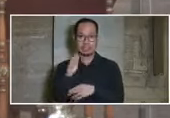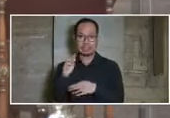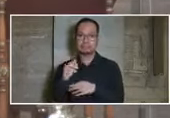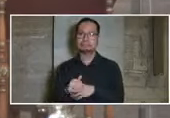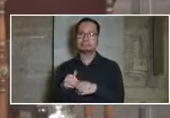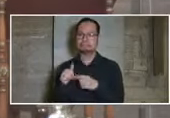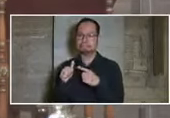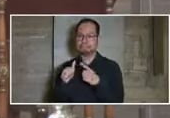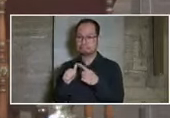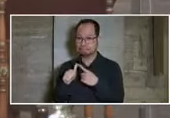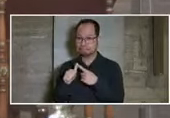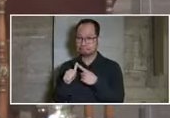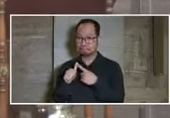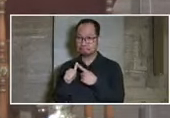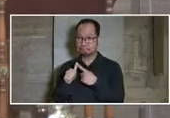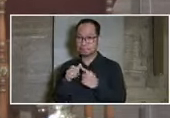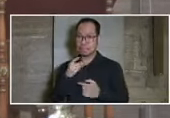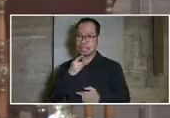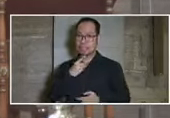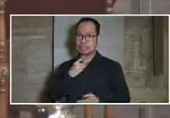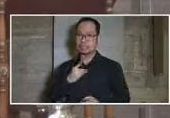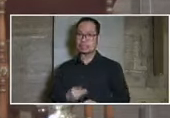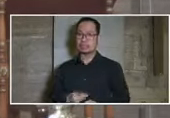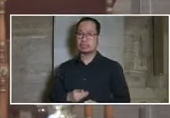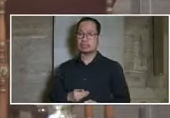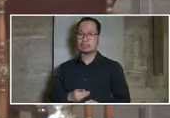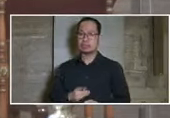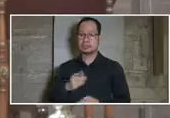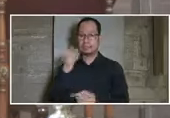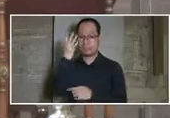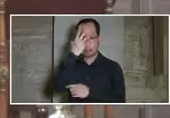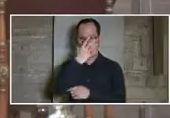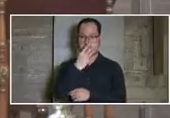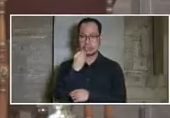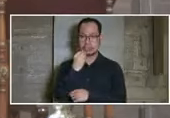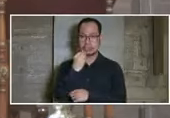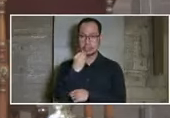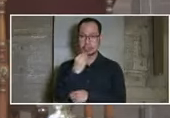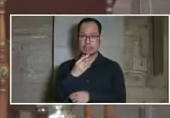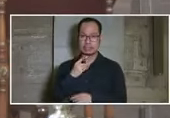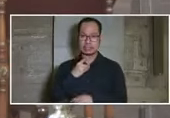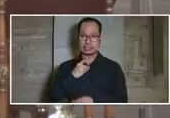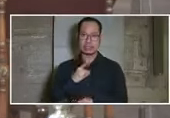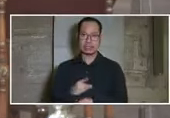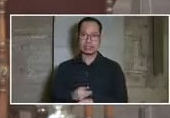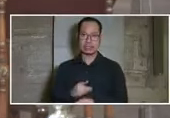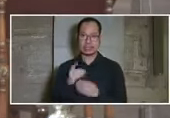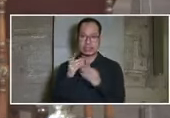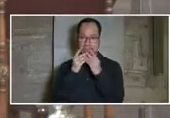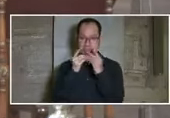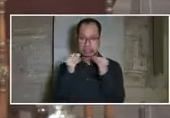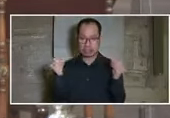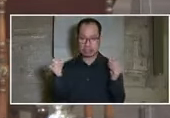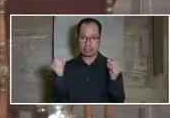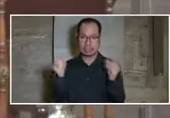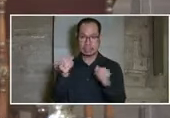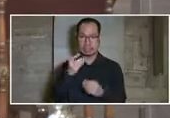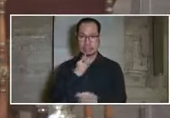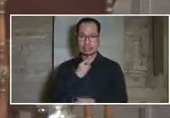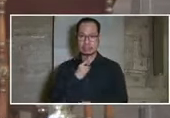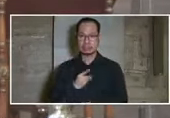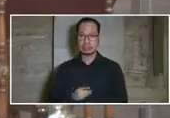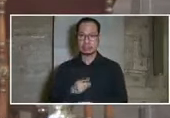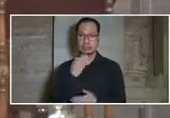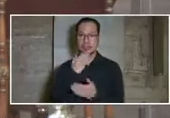and foremost, desired beauty, desired healing,